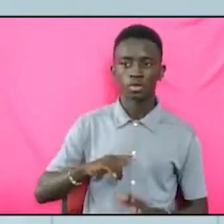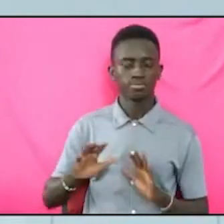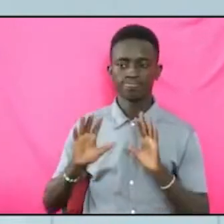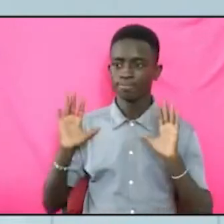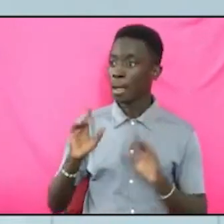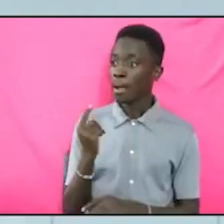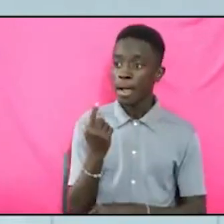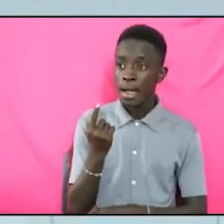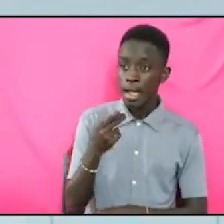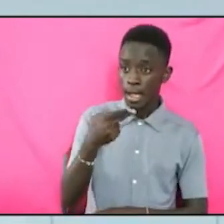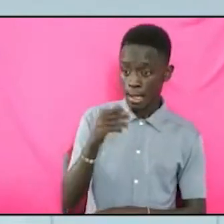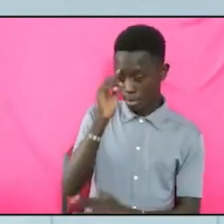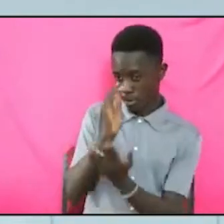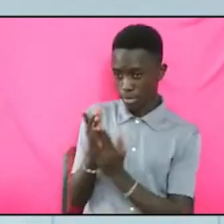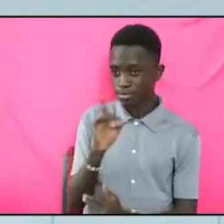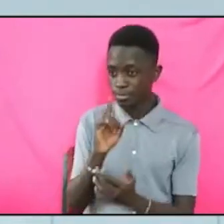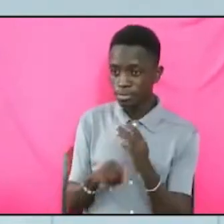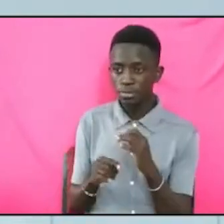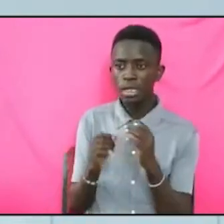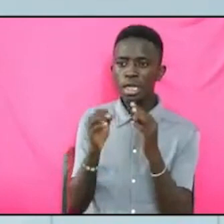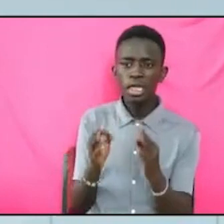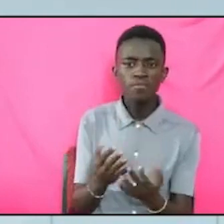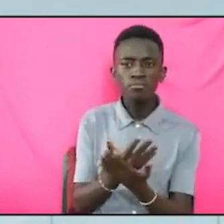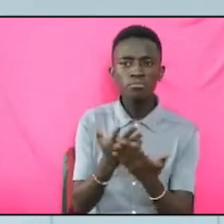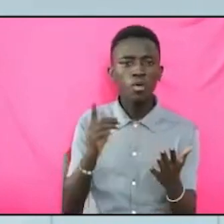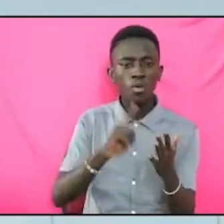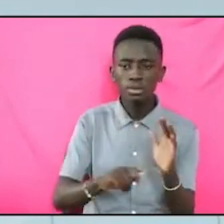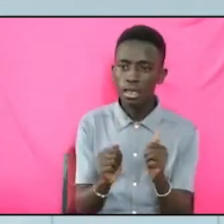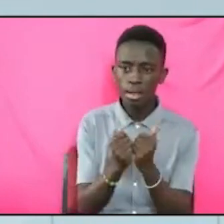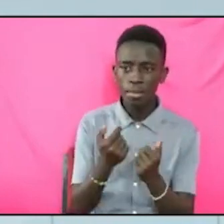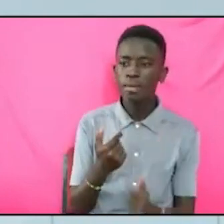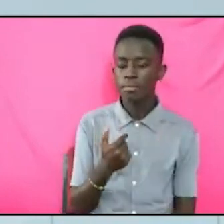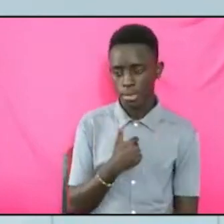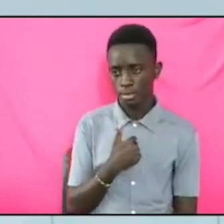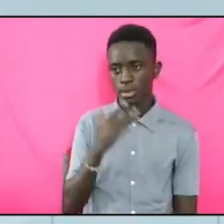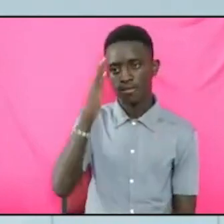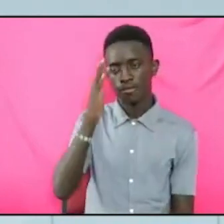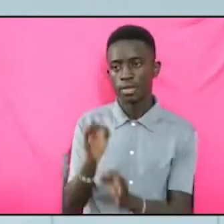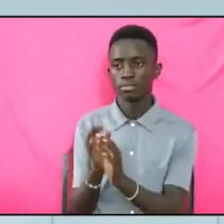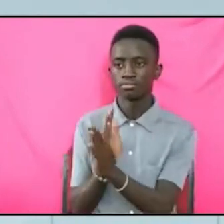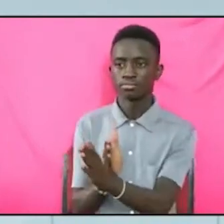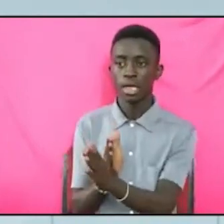happens, I will hold on to faith. Church, my friends, what situation are